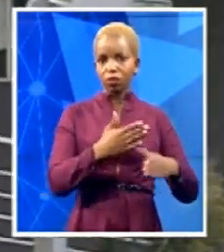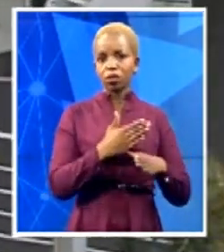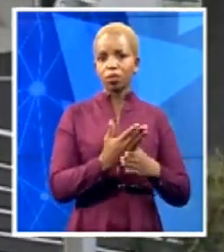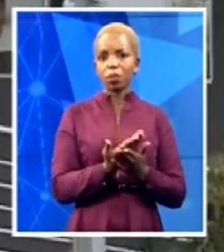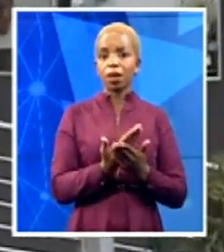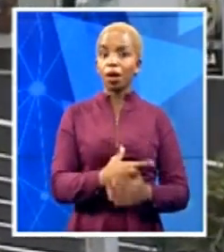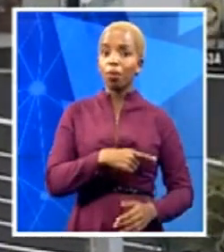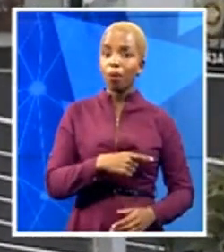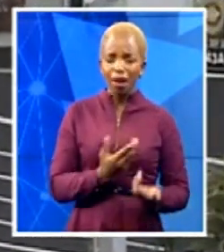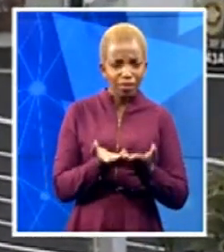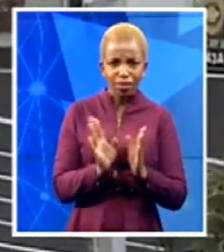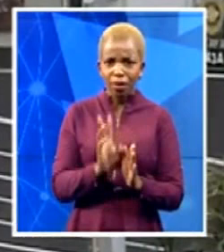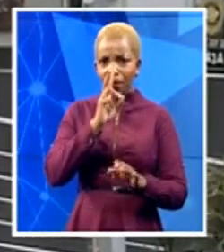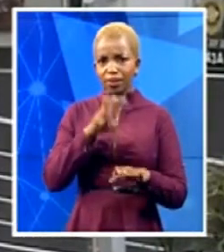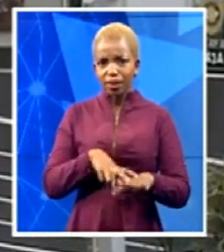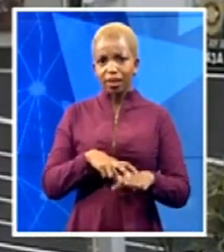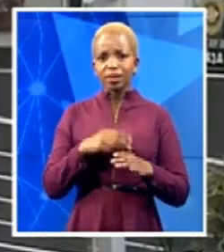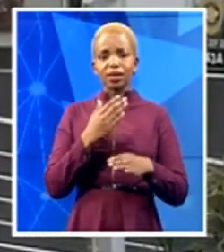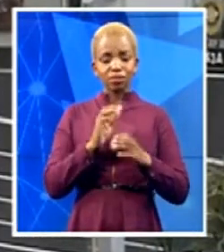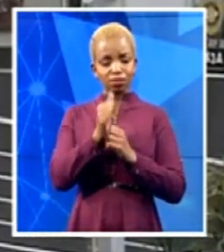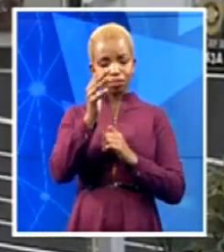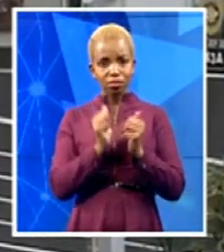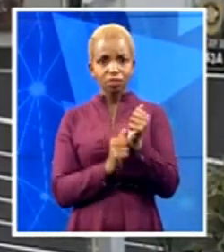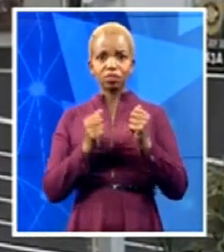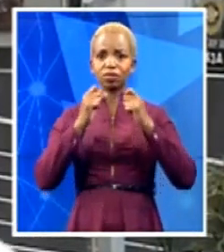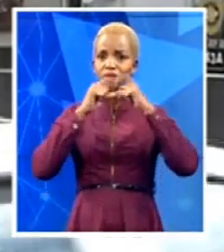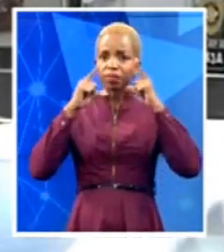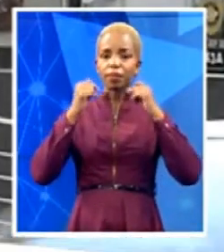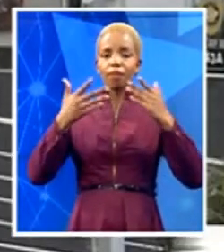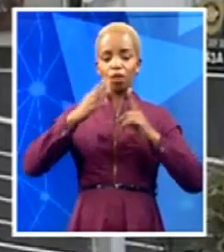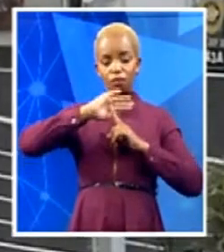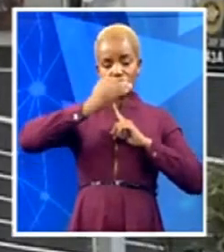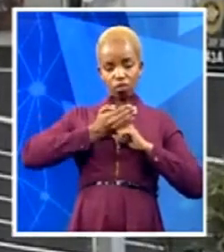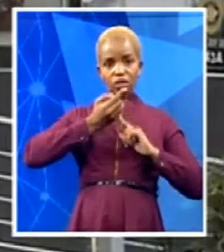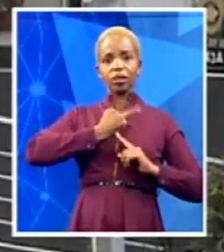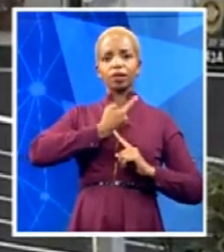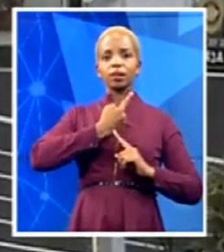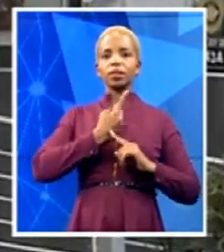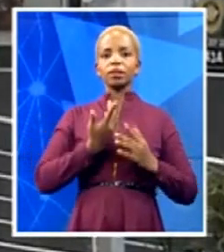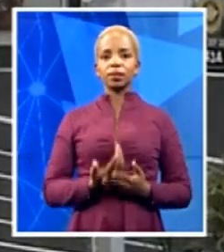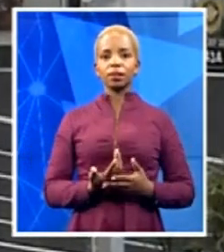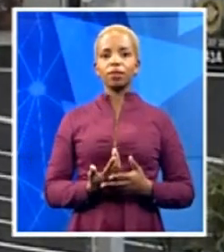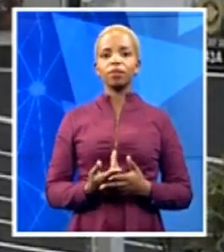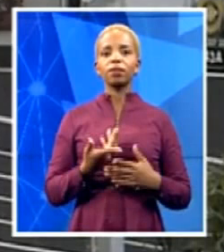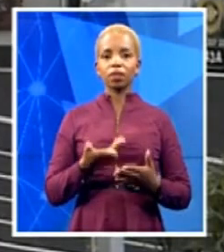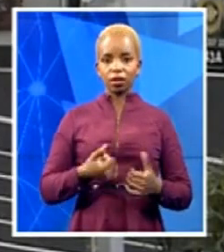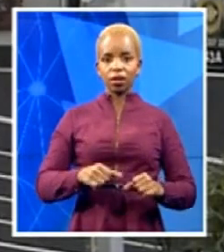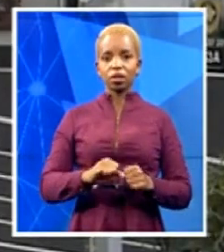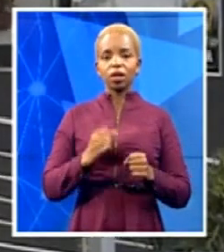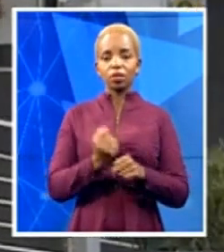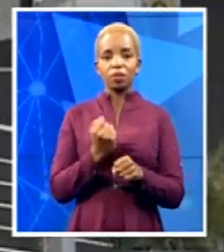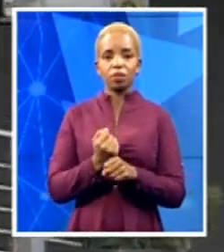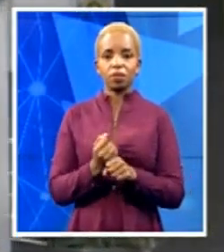they are protected themselves from infection and they themselves are not infecting any other person. And thirdly, the customers who come in are going